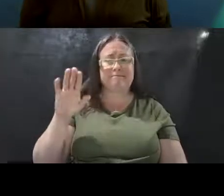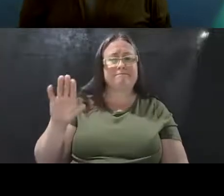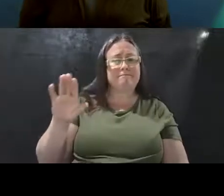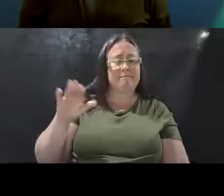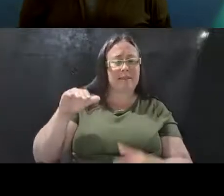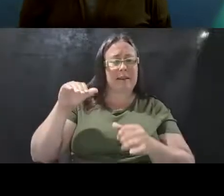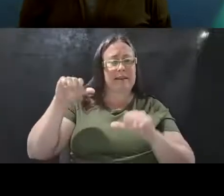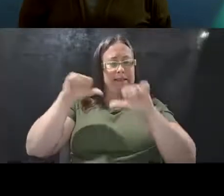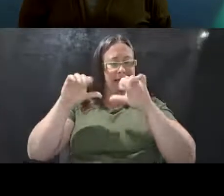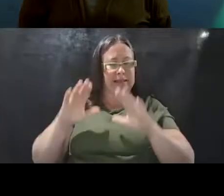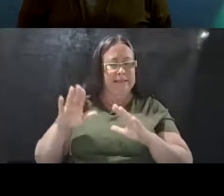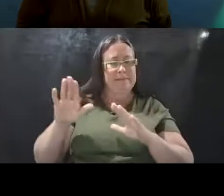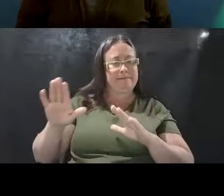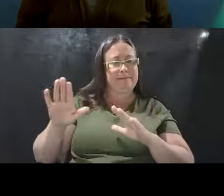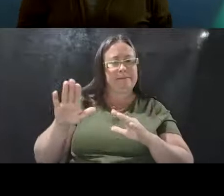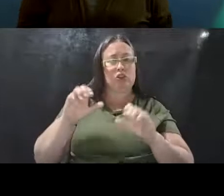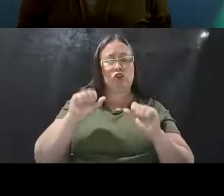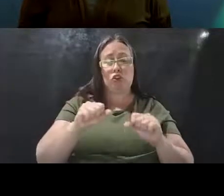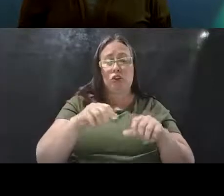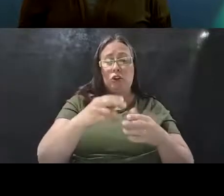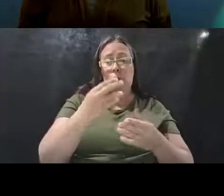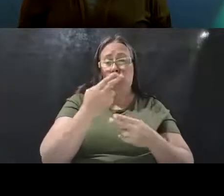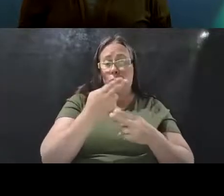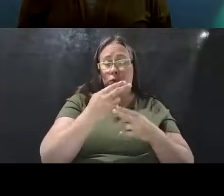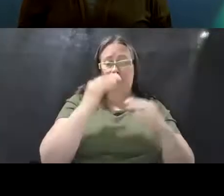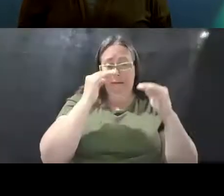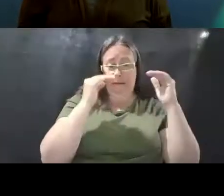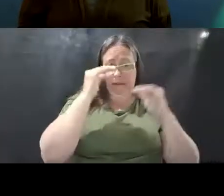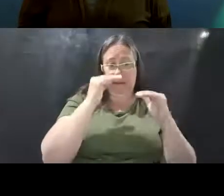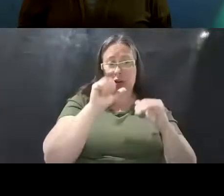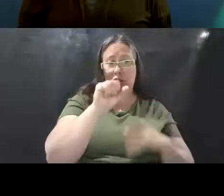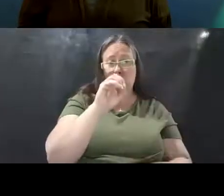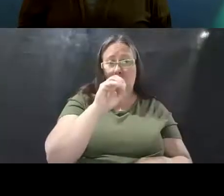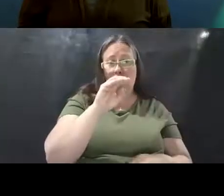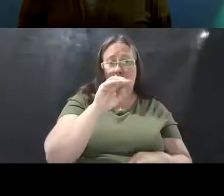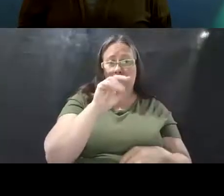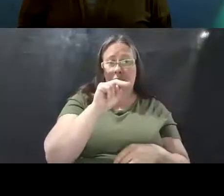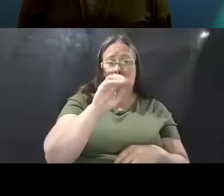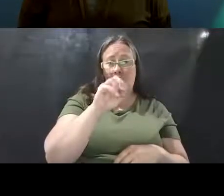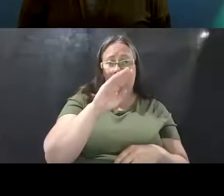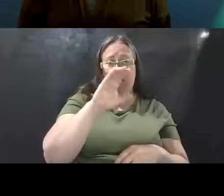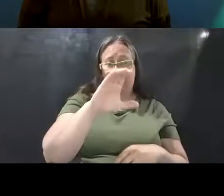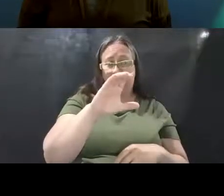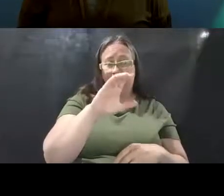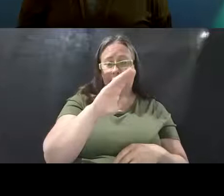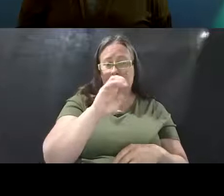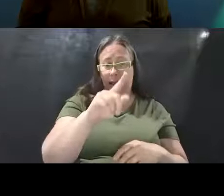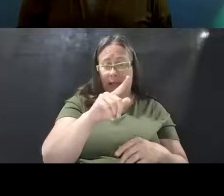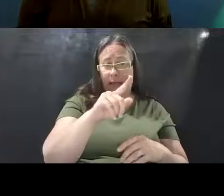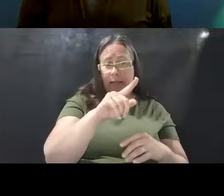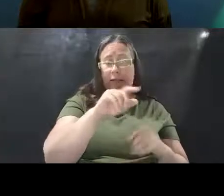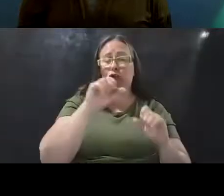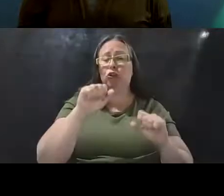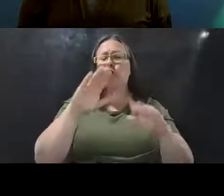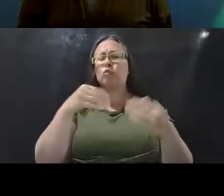an adult somatic cell and reprogram that cell back into a cell